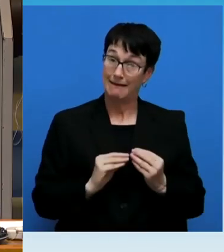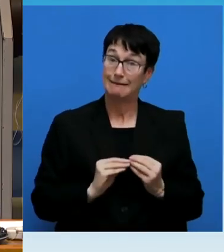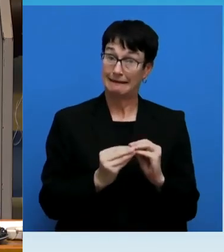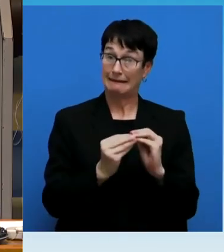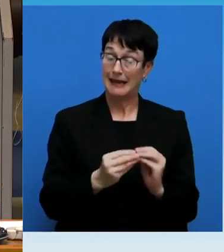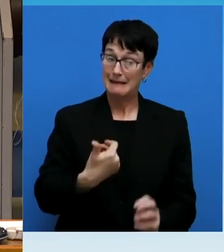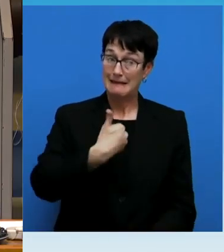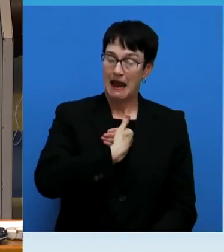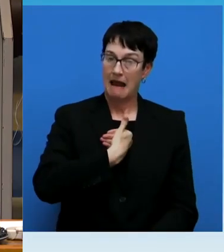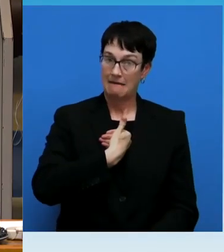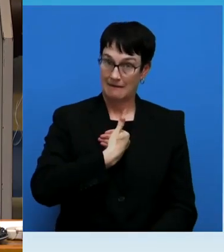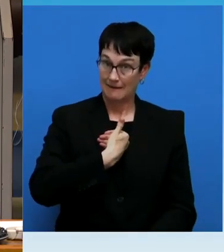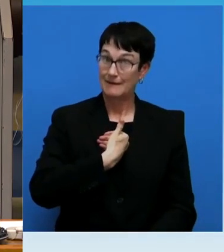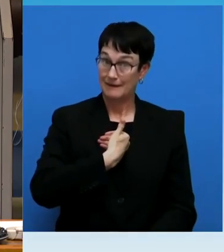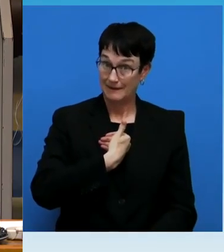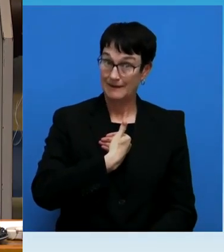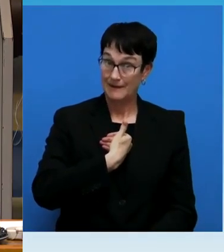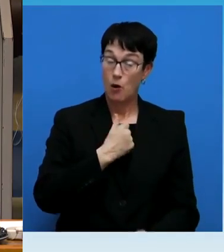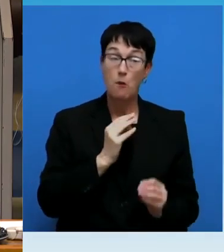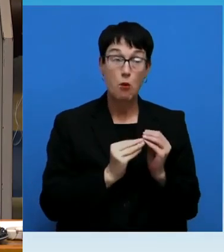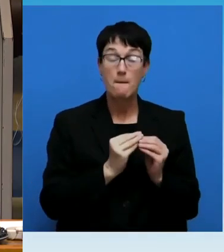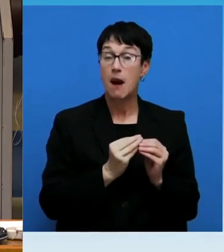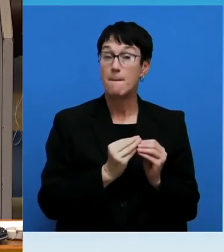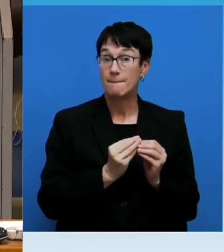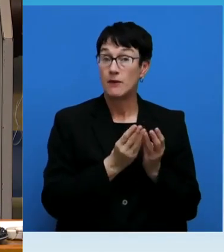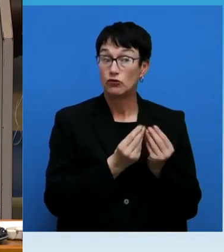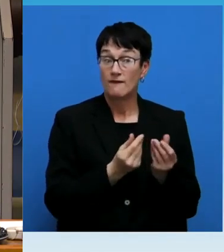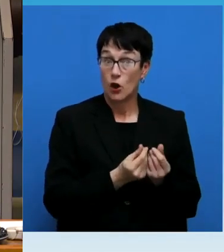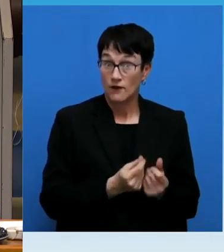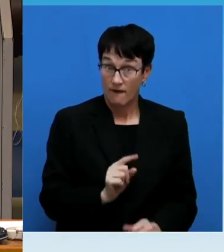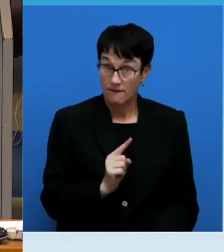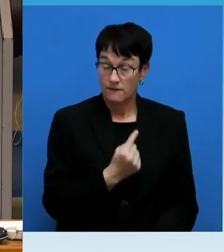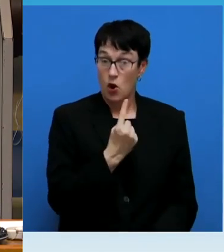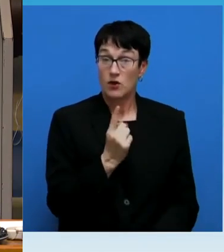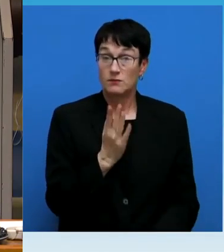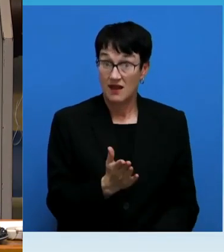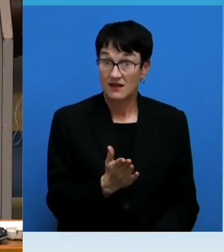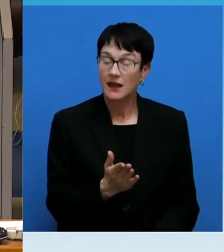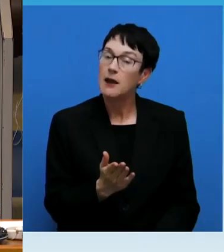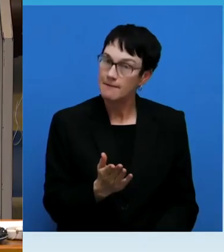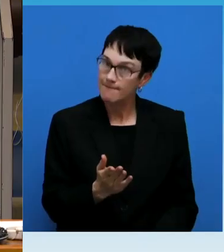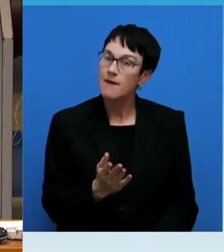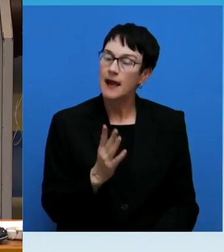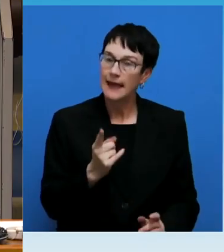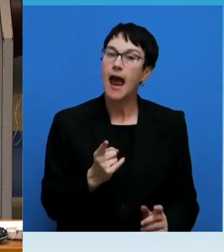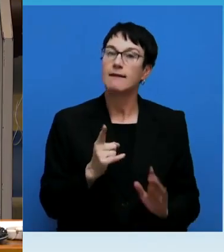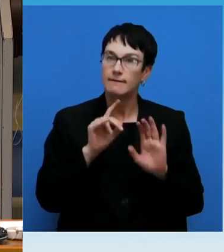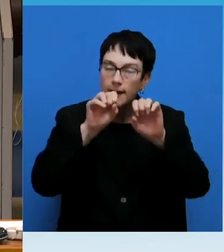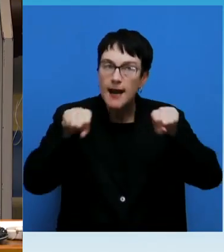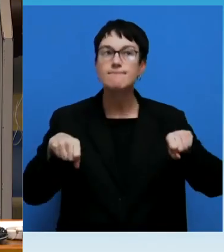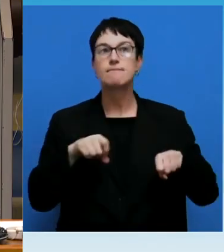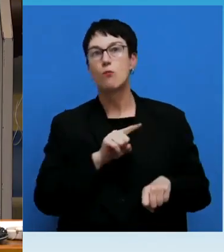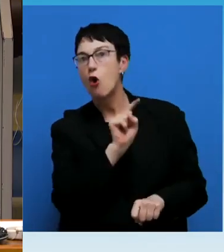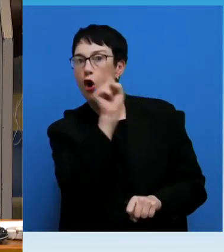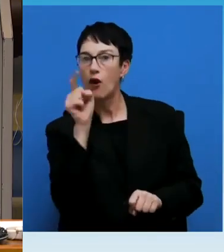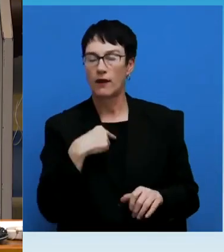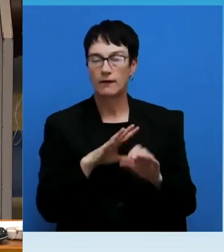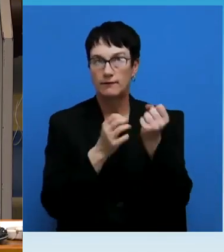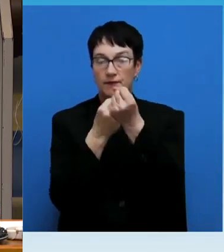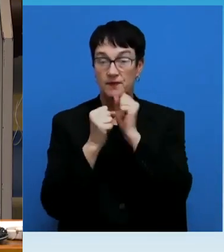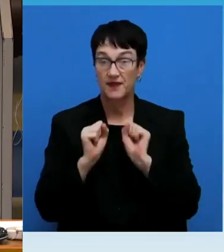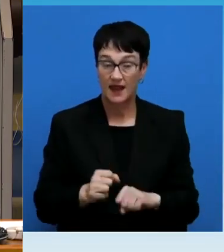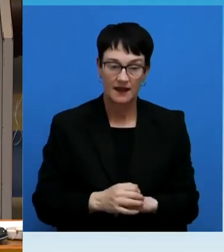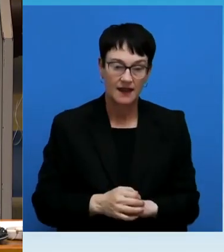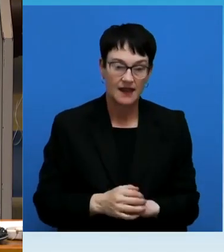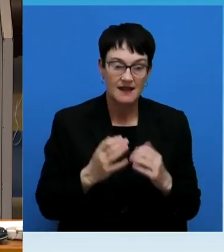with a particular note of appreciation, deep appreciation to the team that we have in our office in the AOSG. Mina, I think I can see you